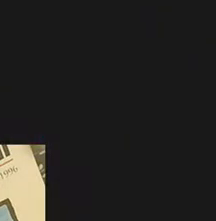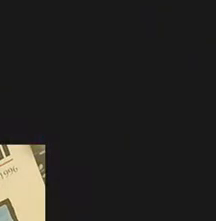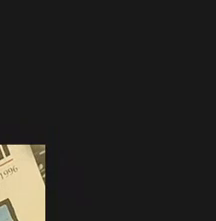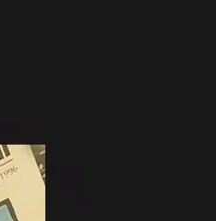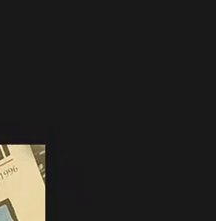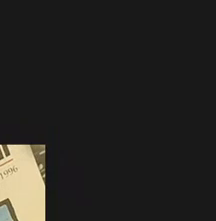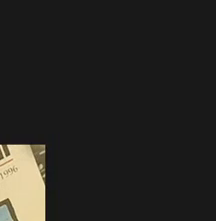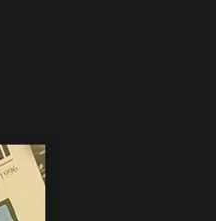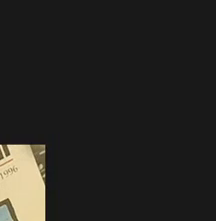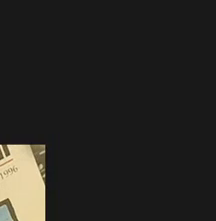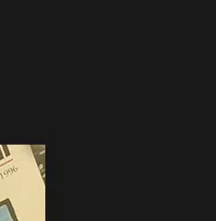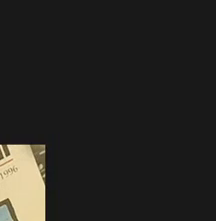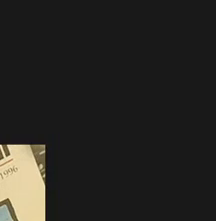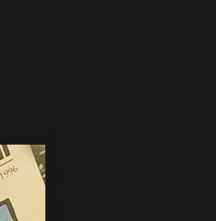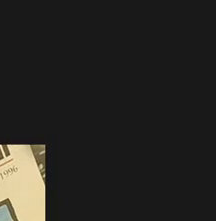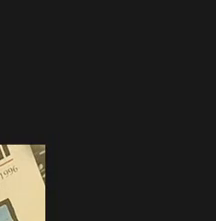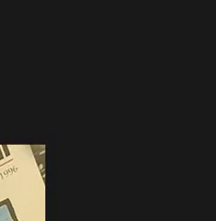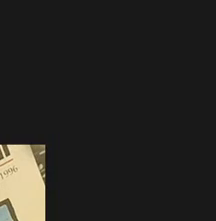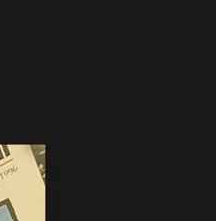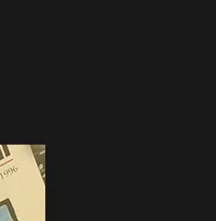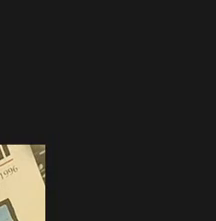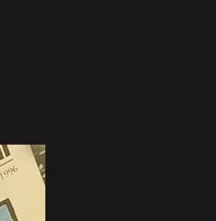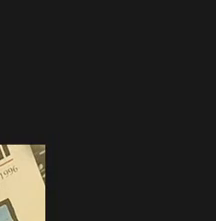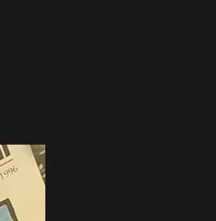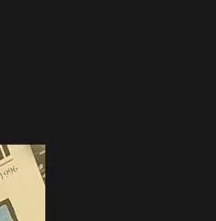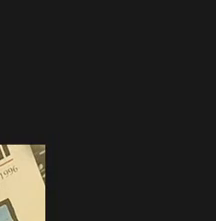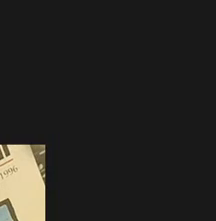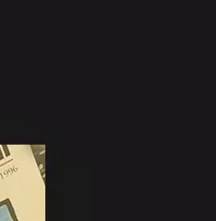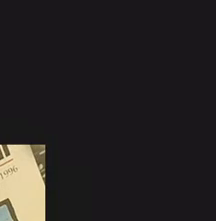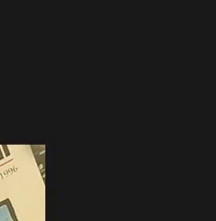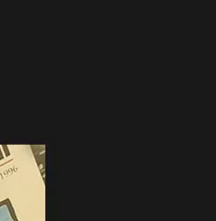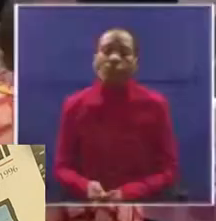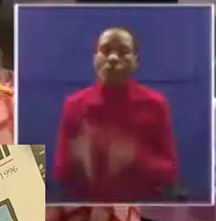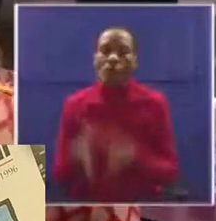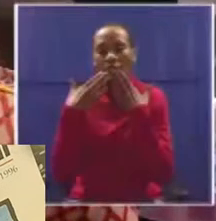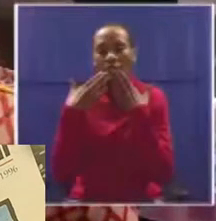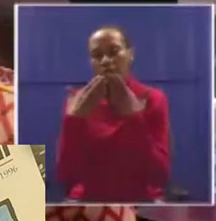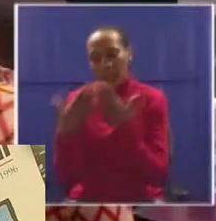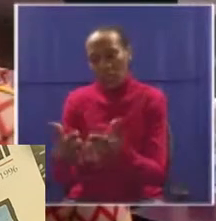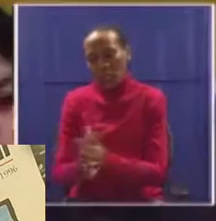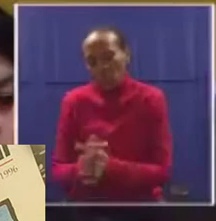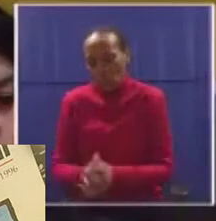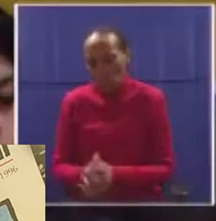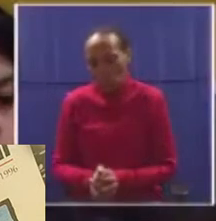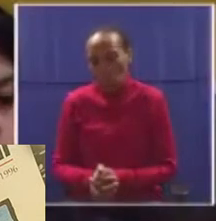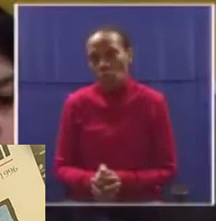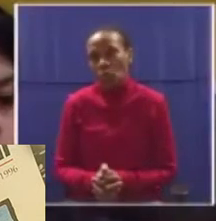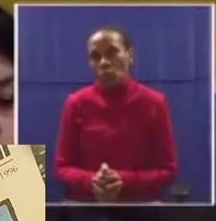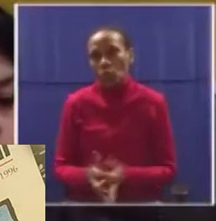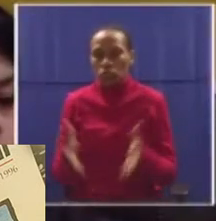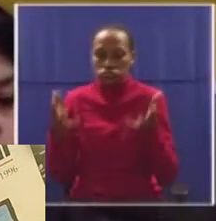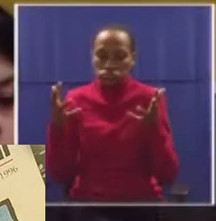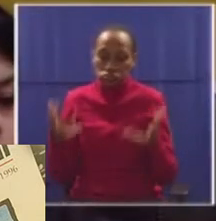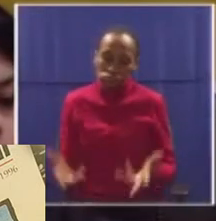separate in a favorable and pleasant environment I thank you thank you very much